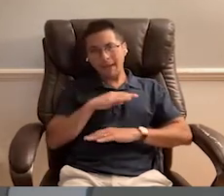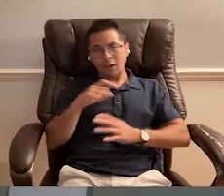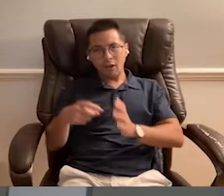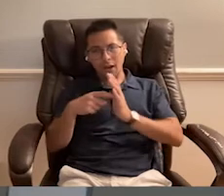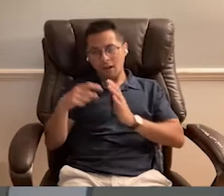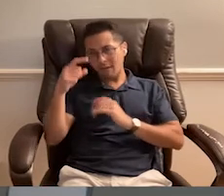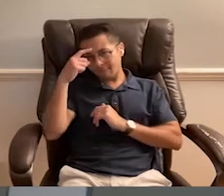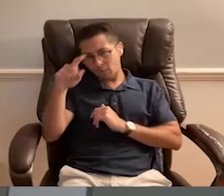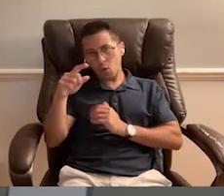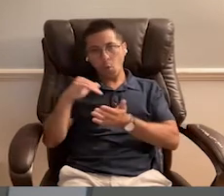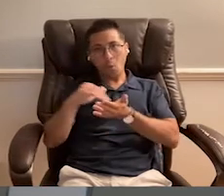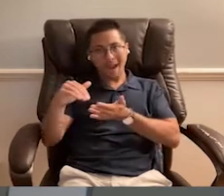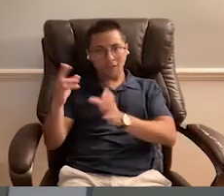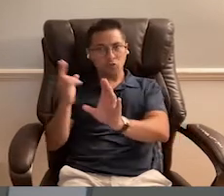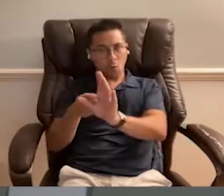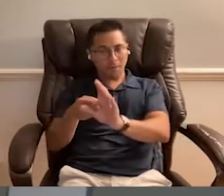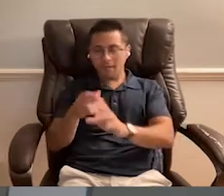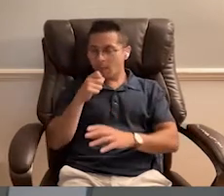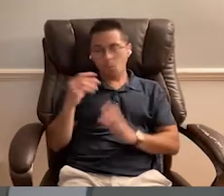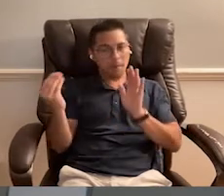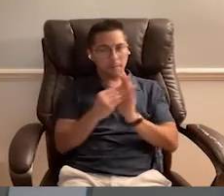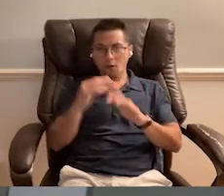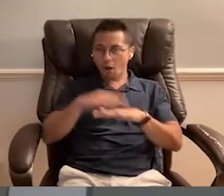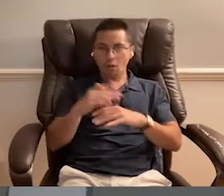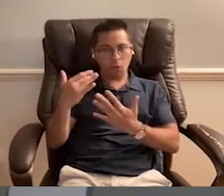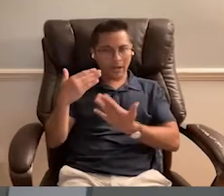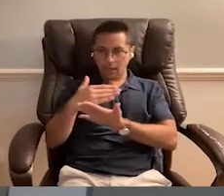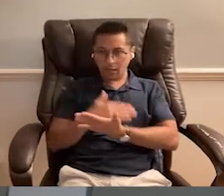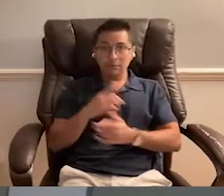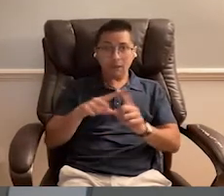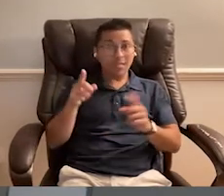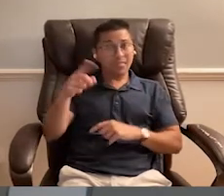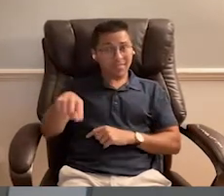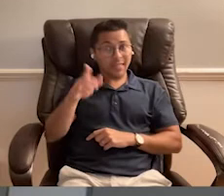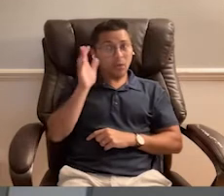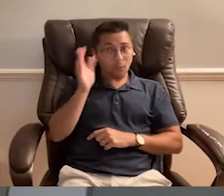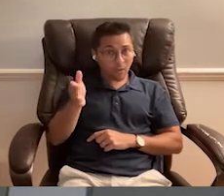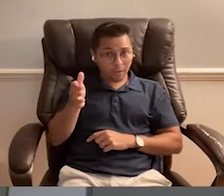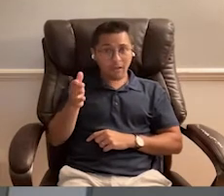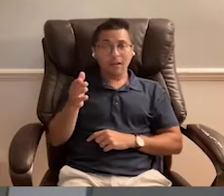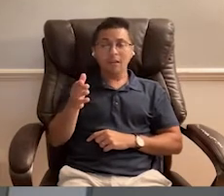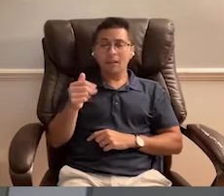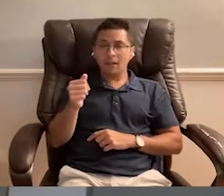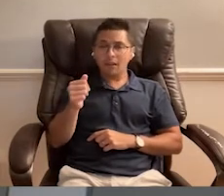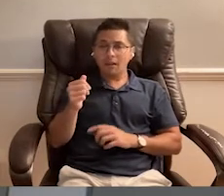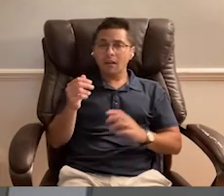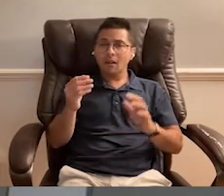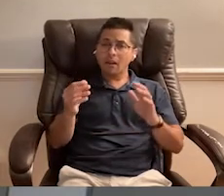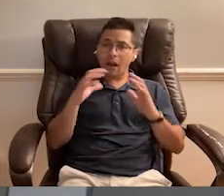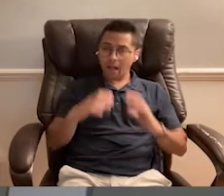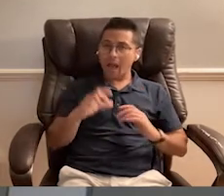APD services and maybe not meet the criteria, the level of care criteria for waiver enrollment. They won't be placed on the waiting list, but they will